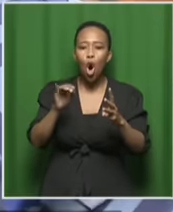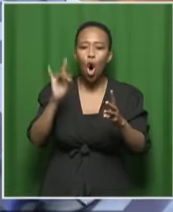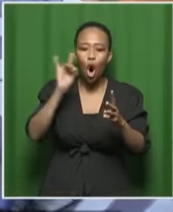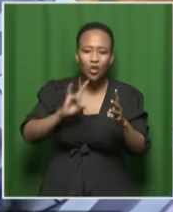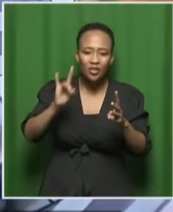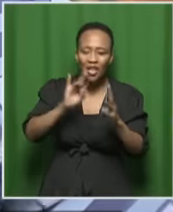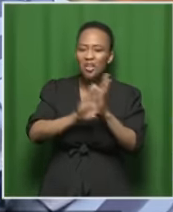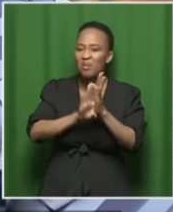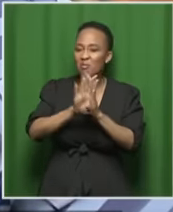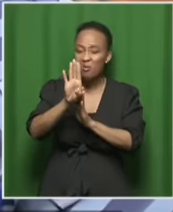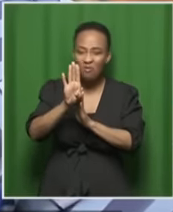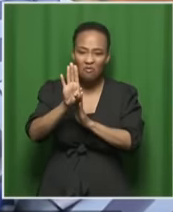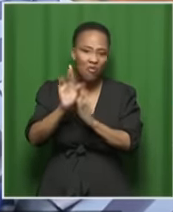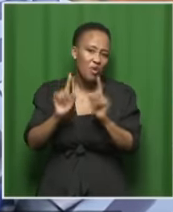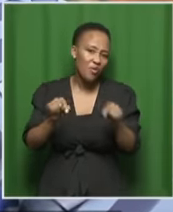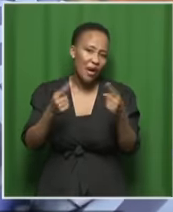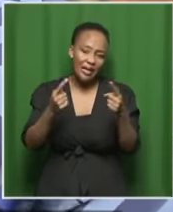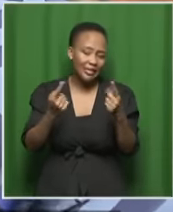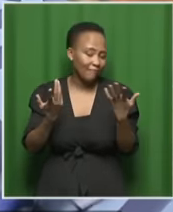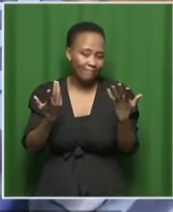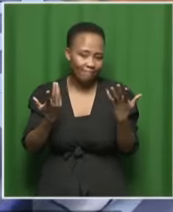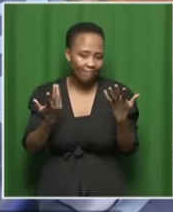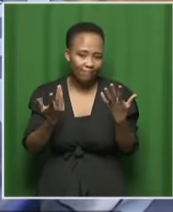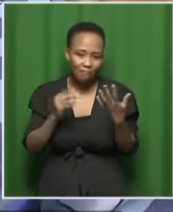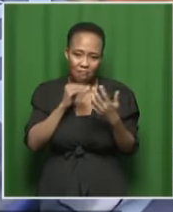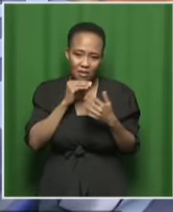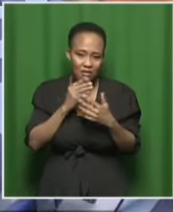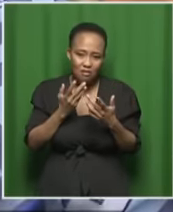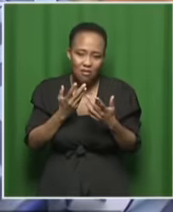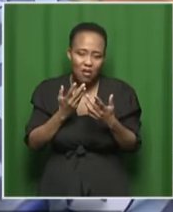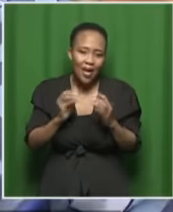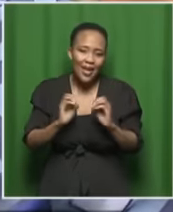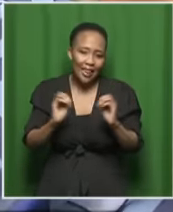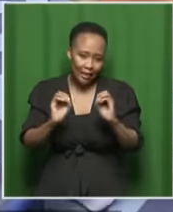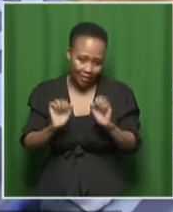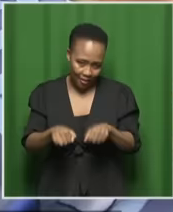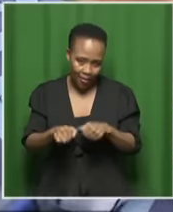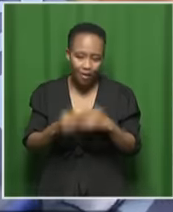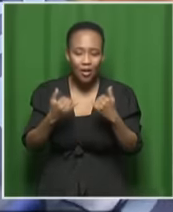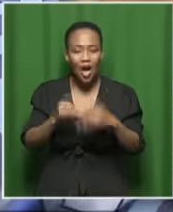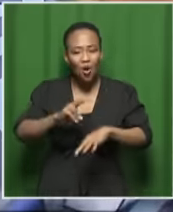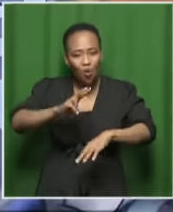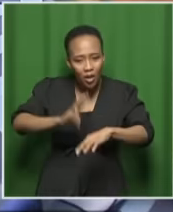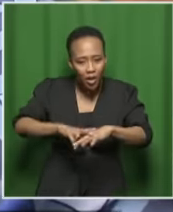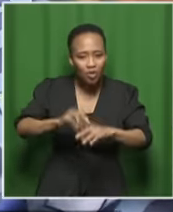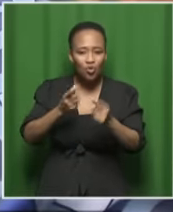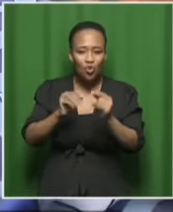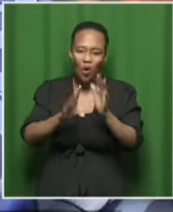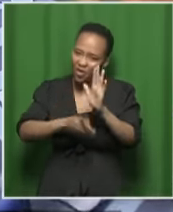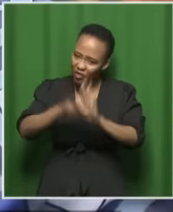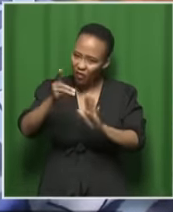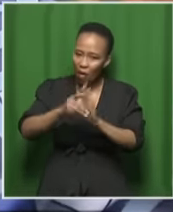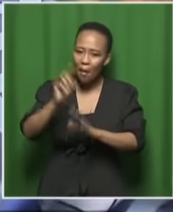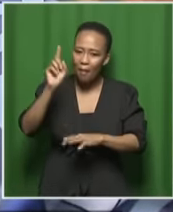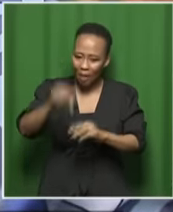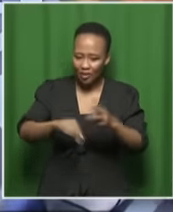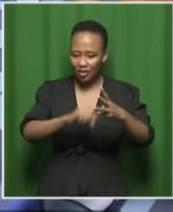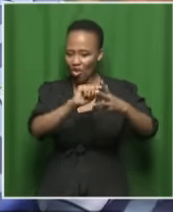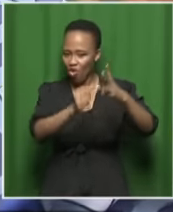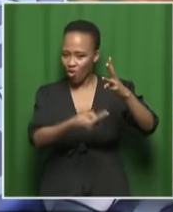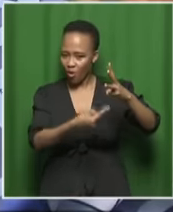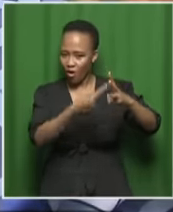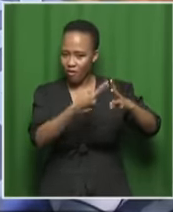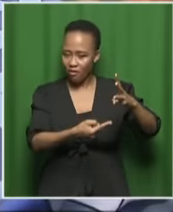are the areas that bore the brunt of apartheid system, and these are areas that need development. We have to ensure that those townships, those informal